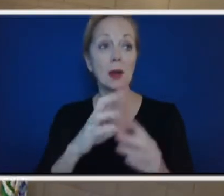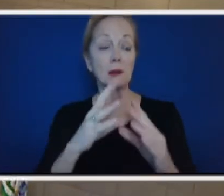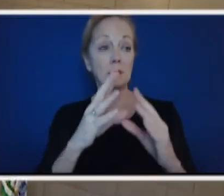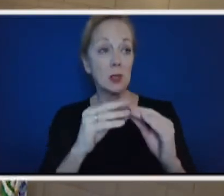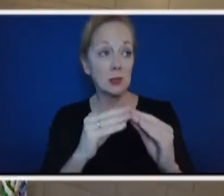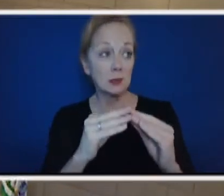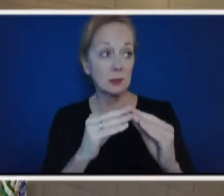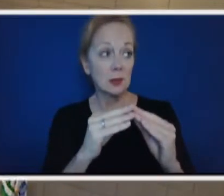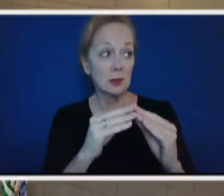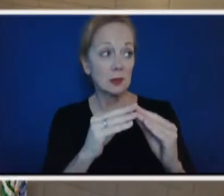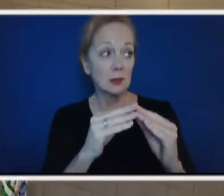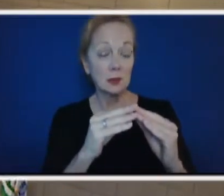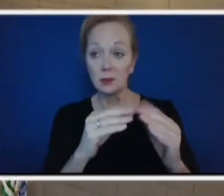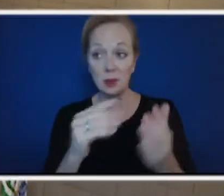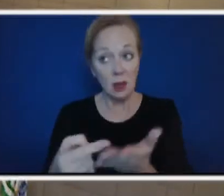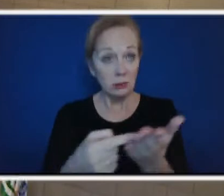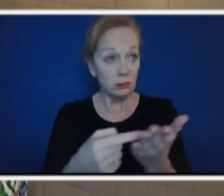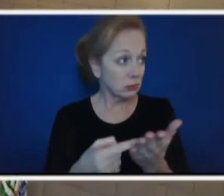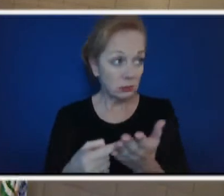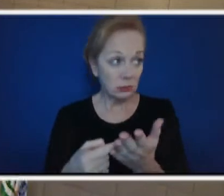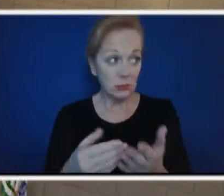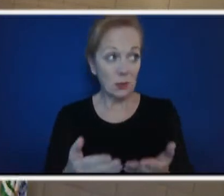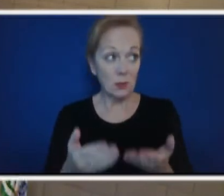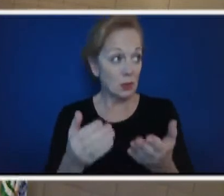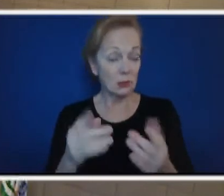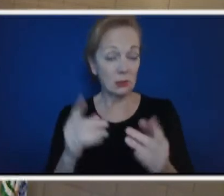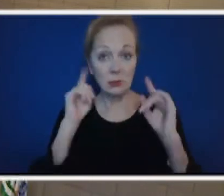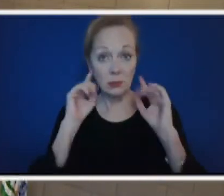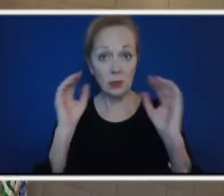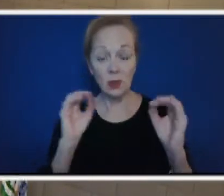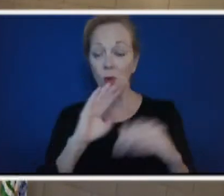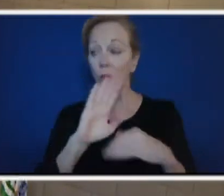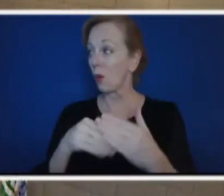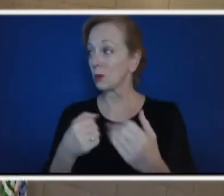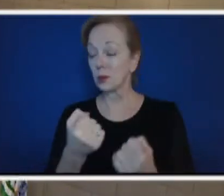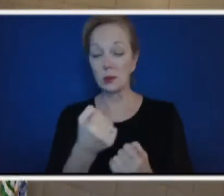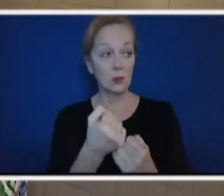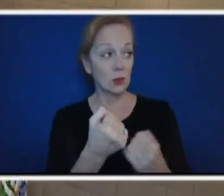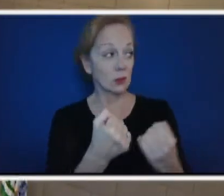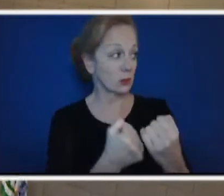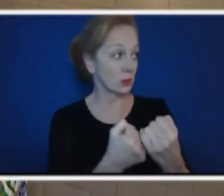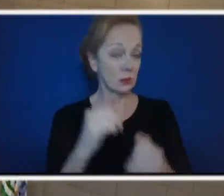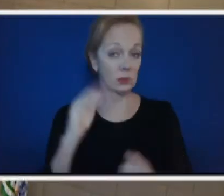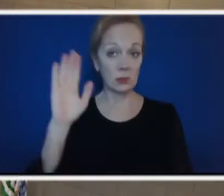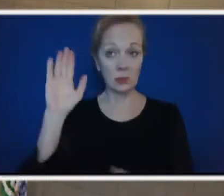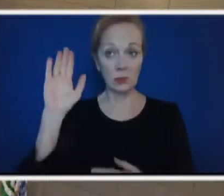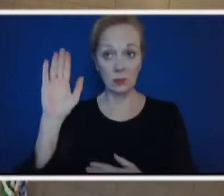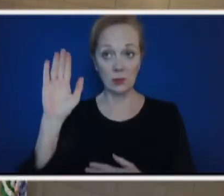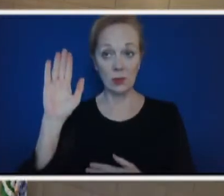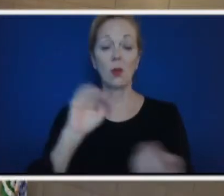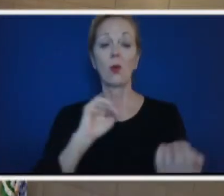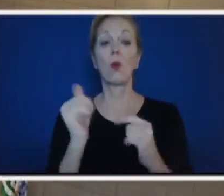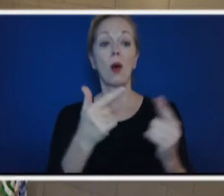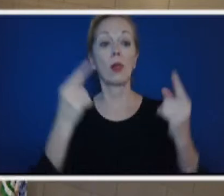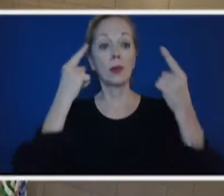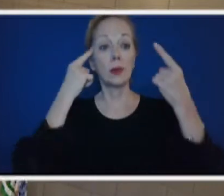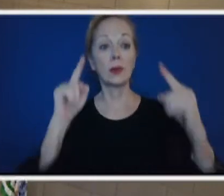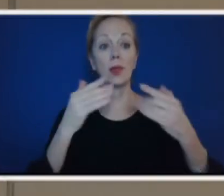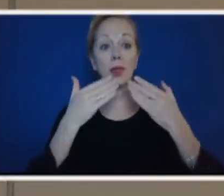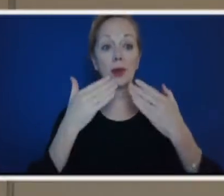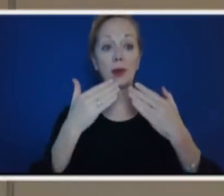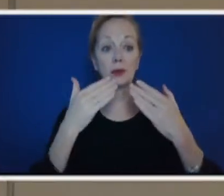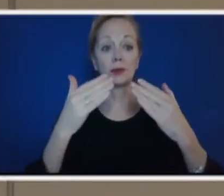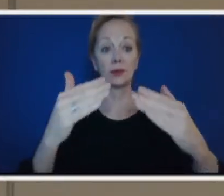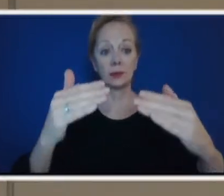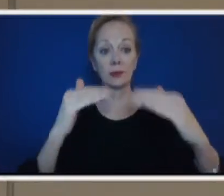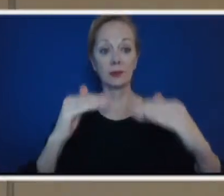discussion on the motion? Hearing none, all in favor of the motion, please raise your hand. That is unanimous. Thank you very much. We move on